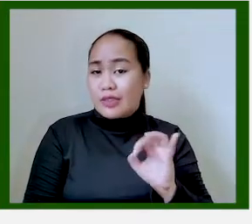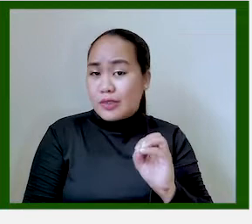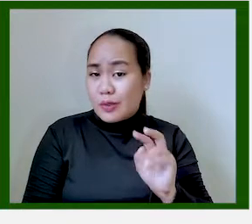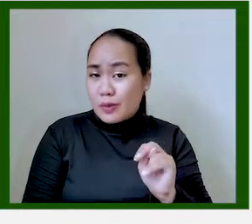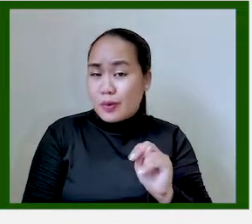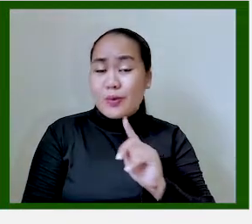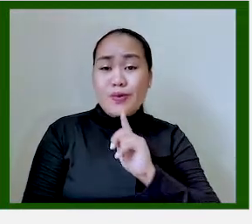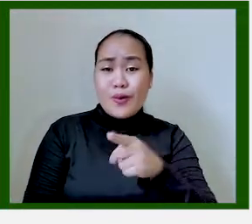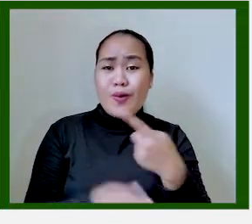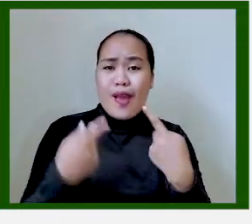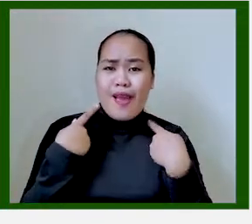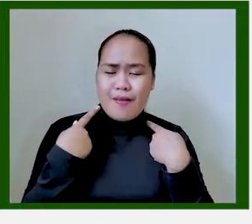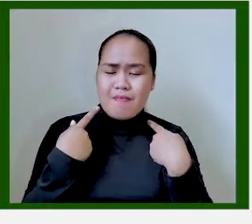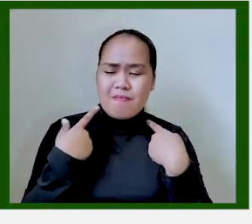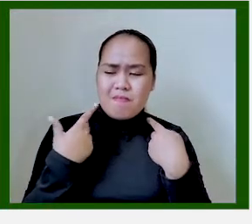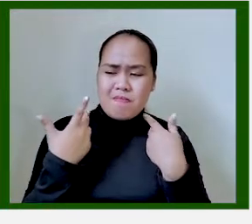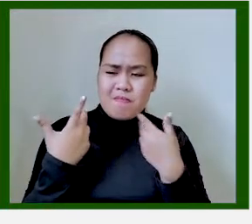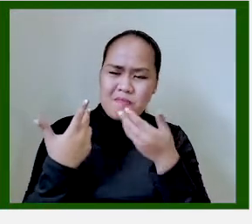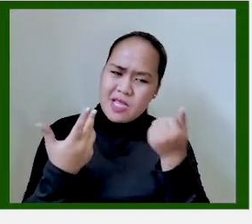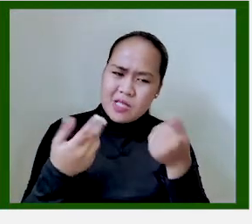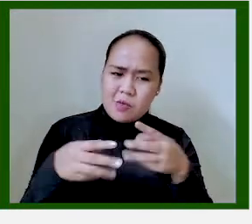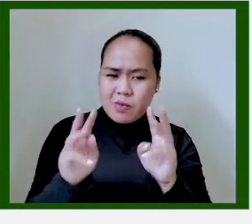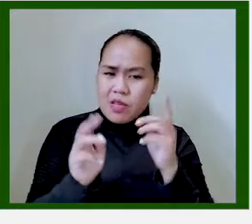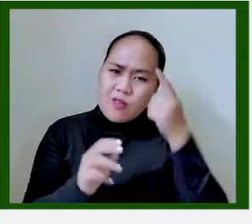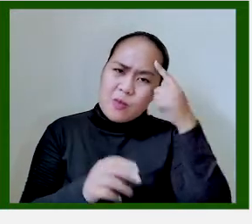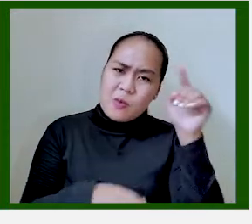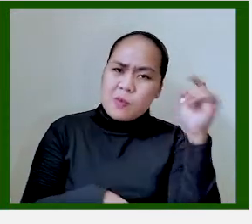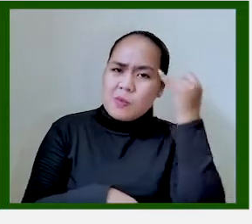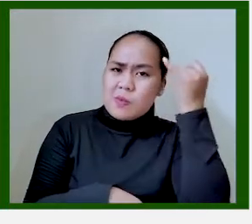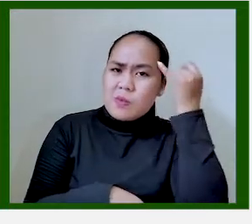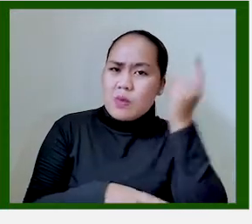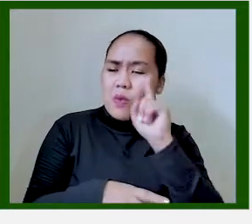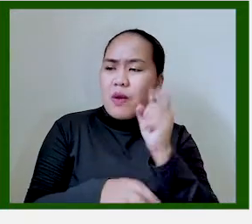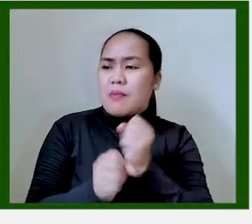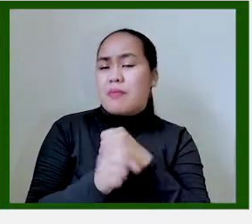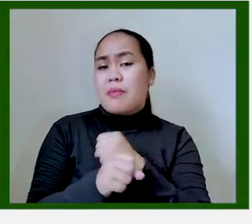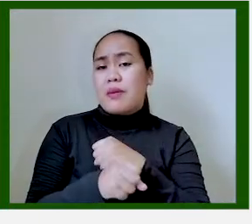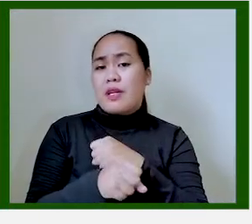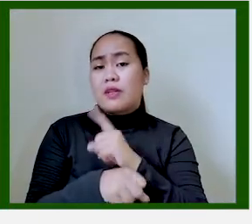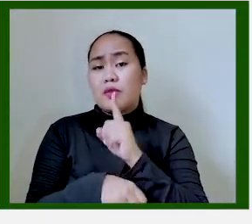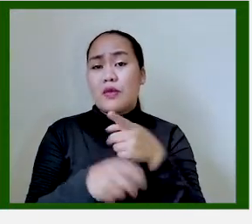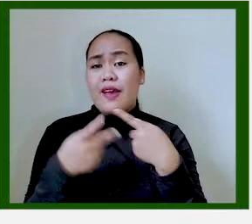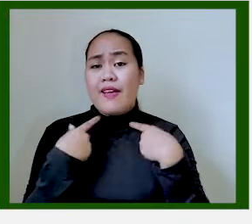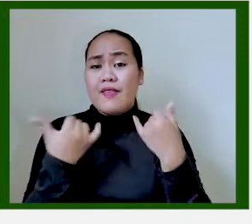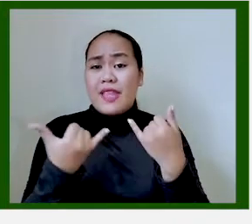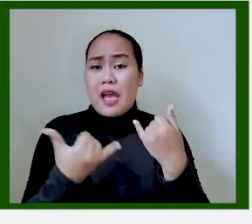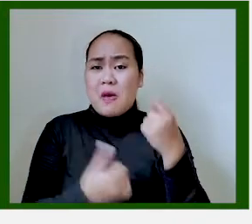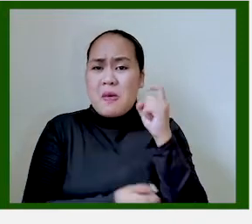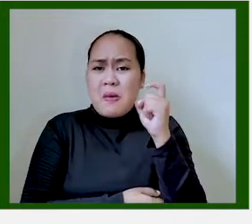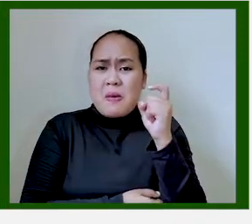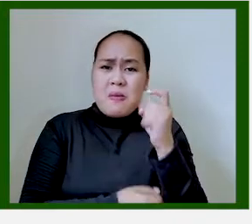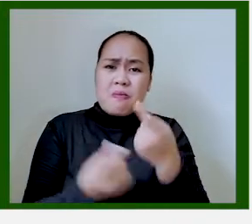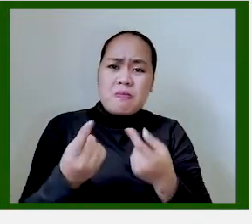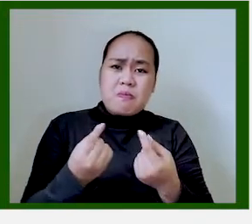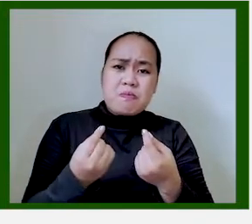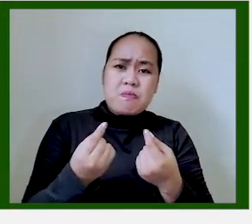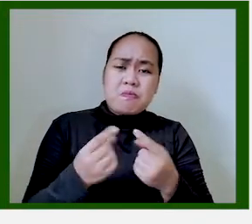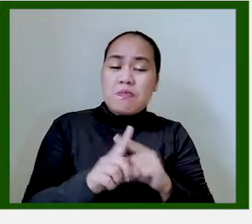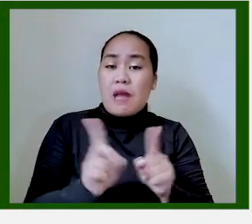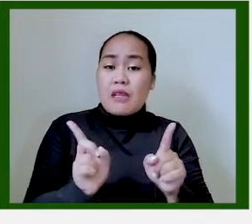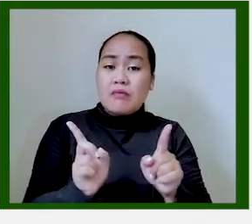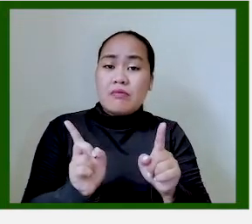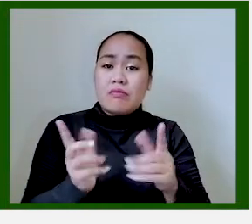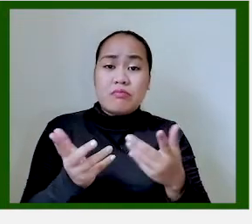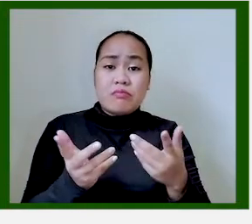this. Again, sinasabi ho namin, no, we know there is an urgency to do this, but we cannot also